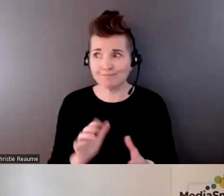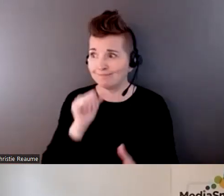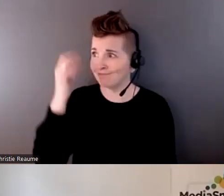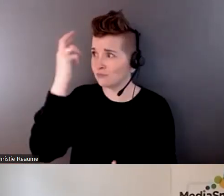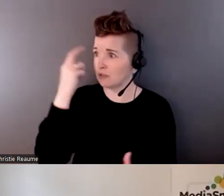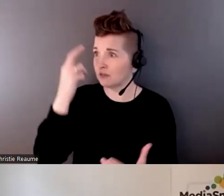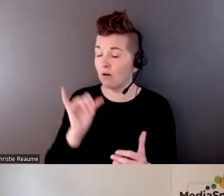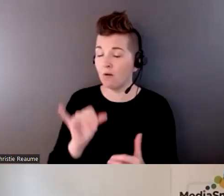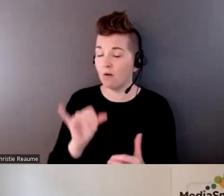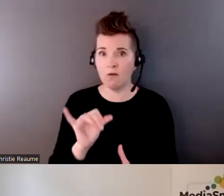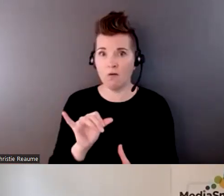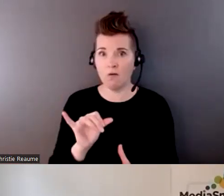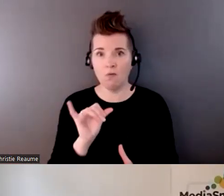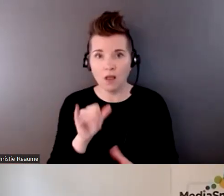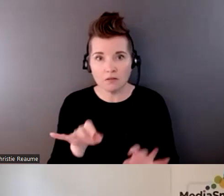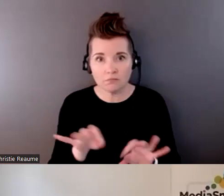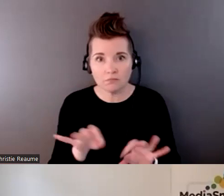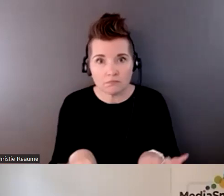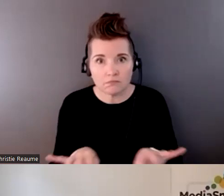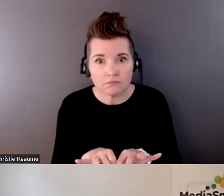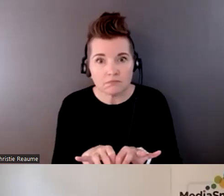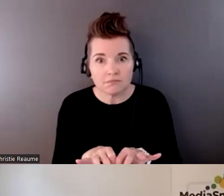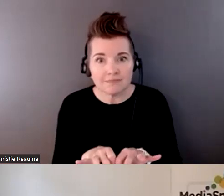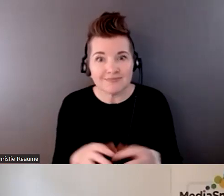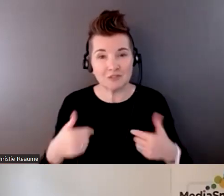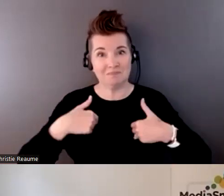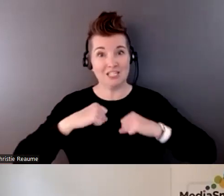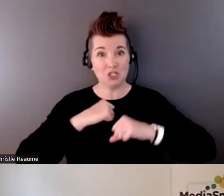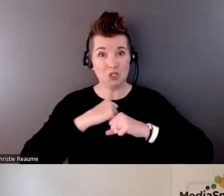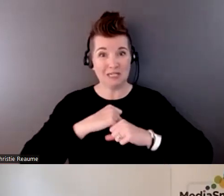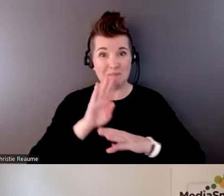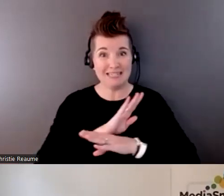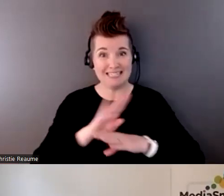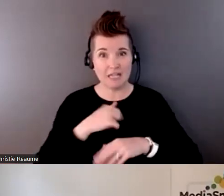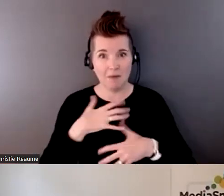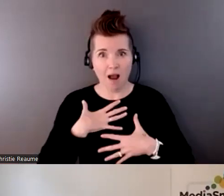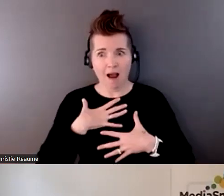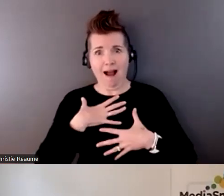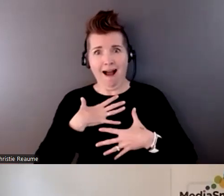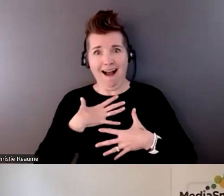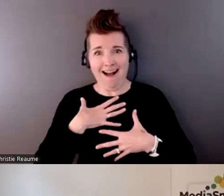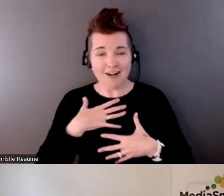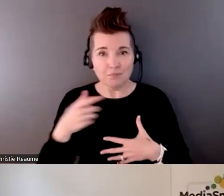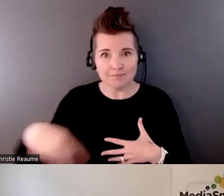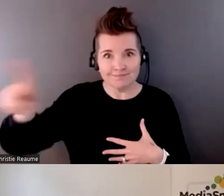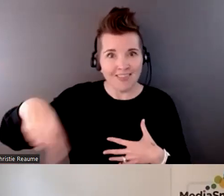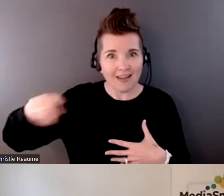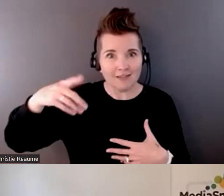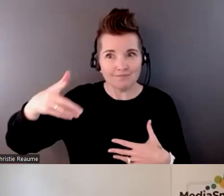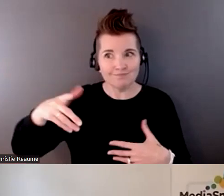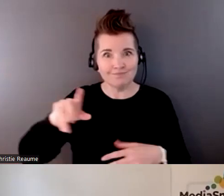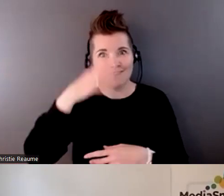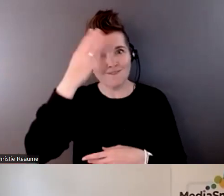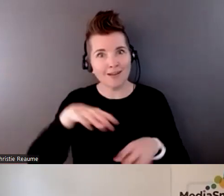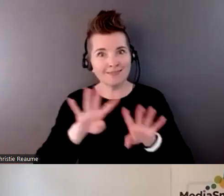big deal to Someone Like You know who's in the in the security industry we gasp and you know meanwhile the people who are front line